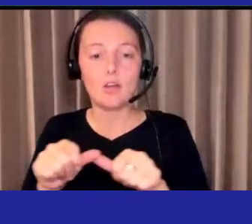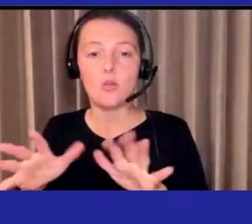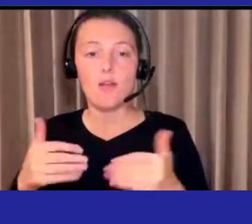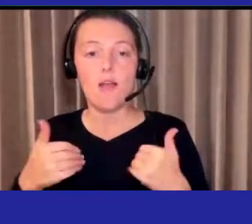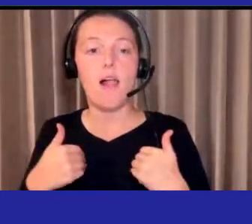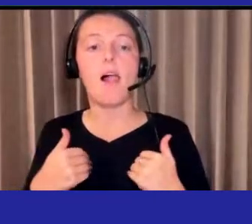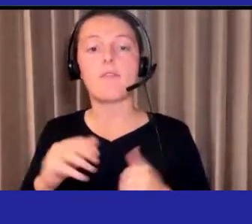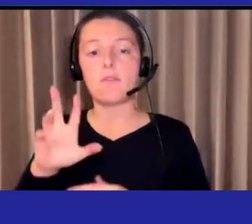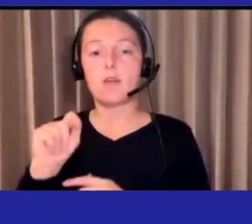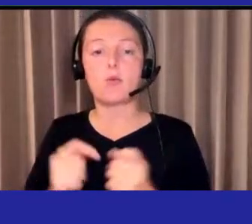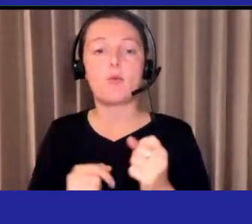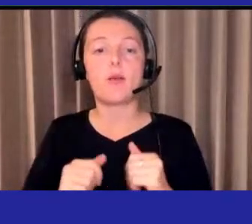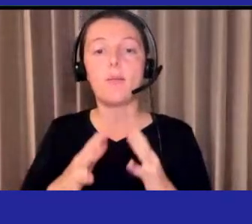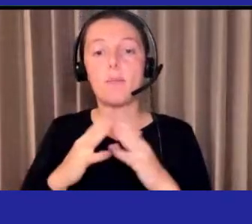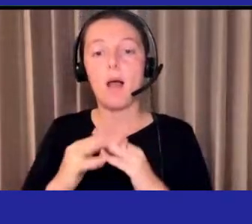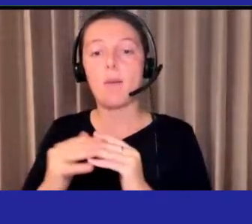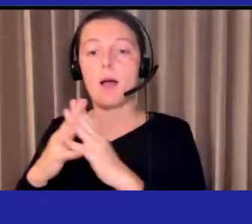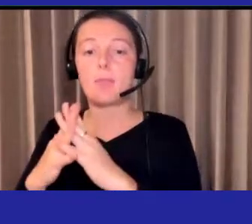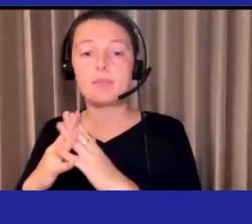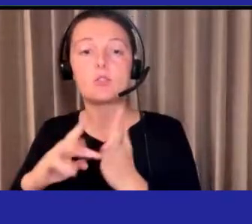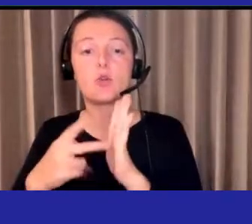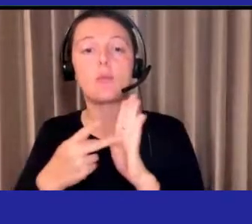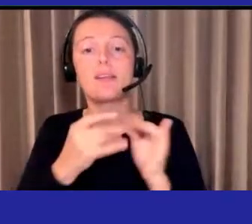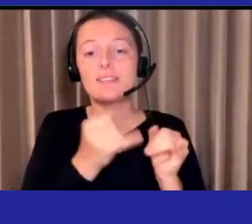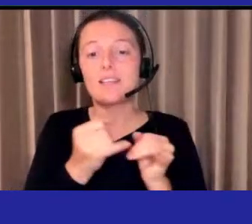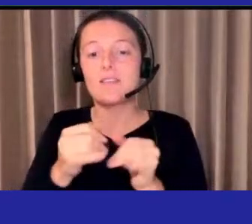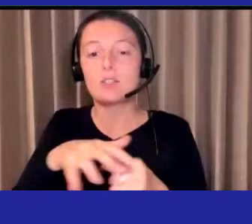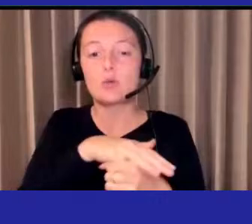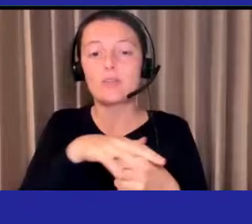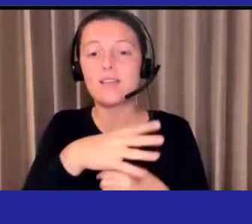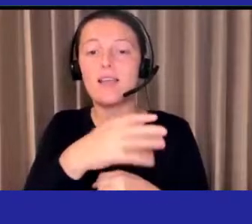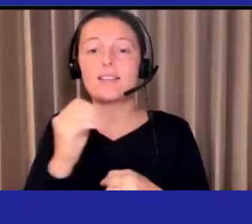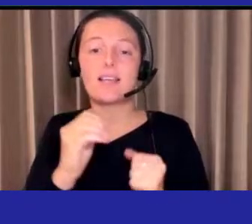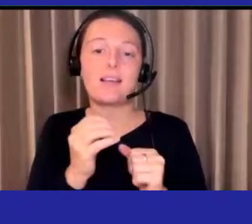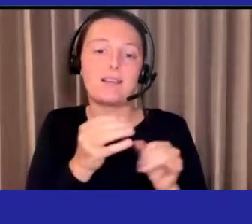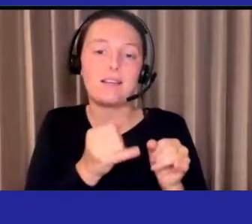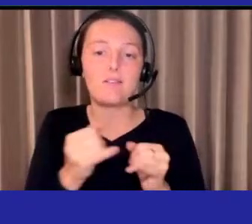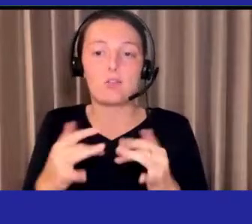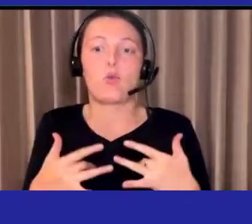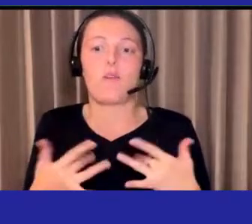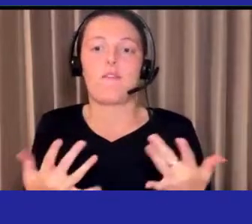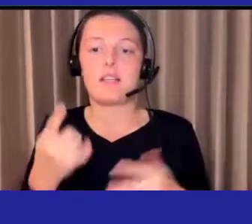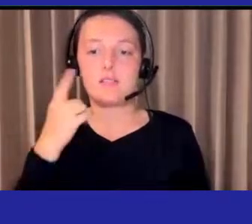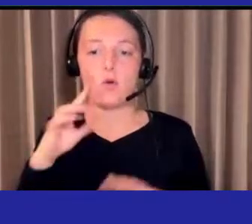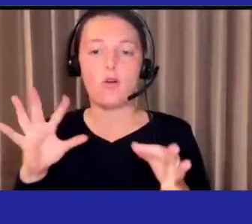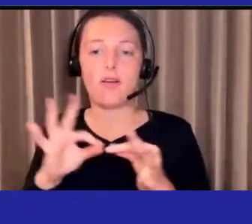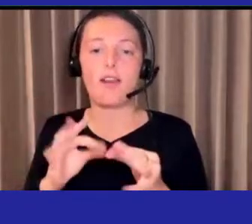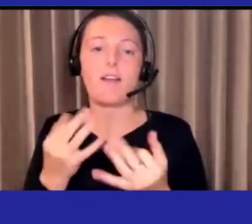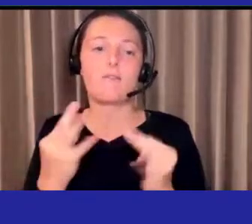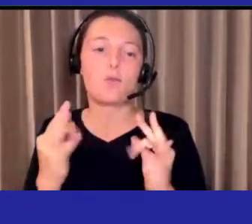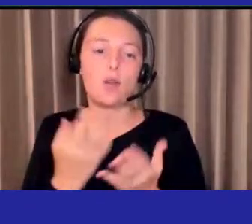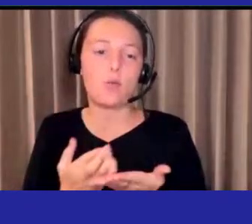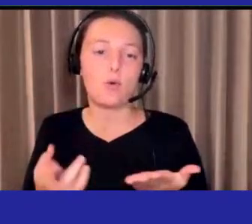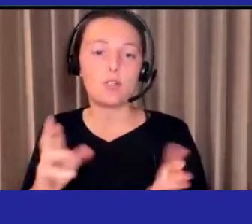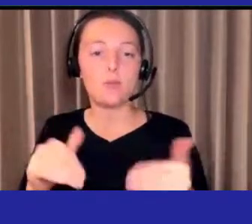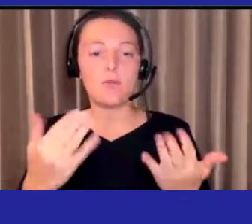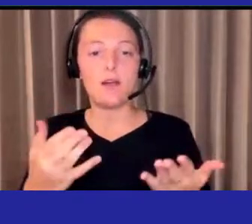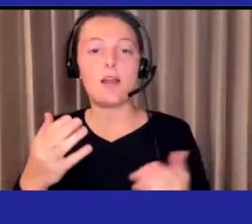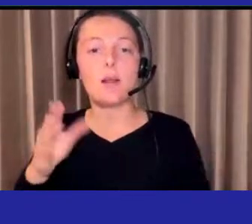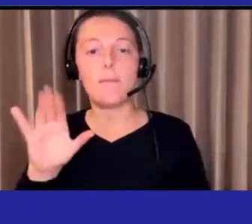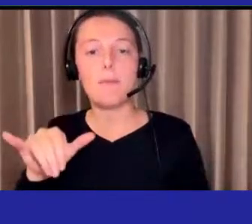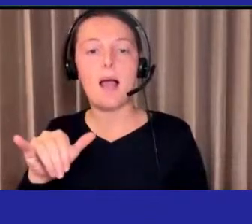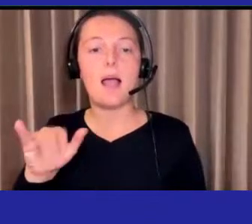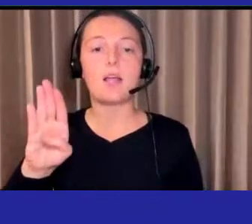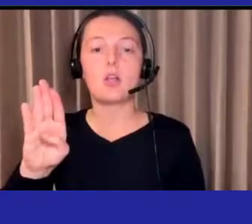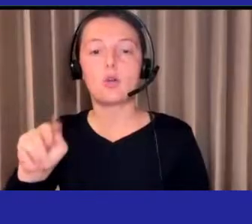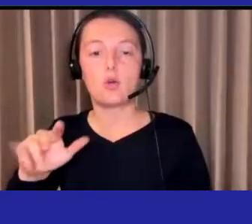that connect free resources provided by New York City Department of Veteran Services. We had a Veterans Resource Expo that took place on